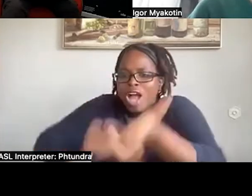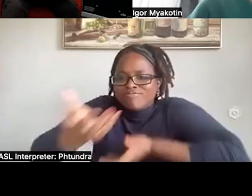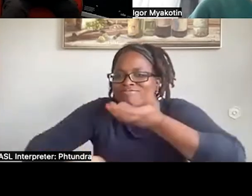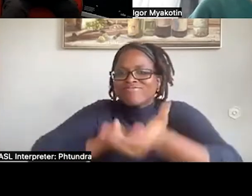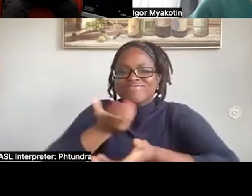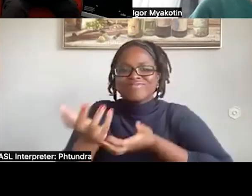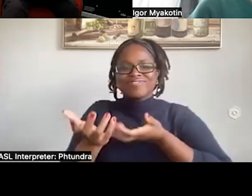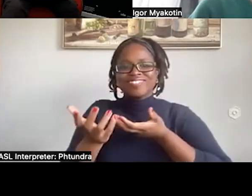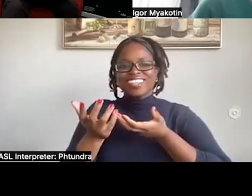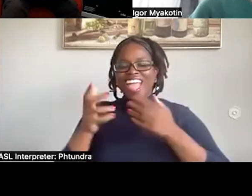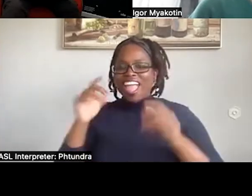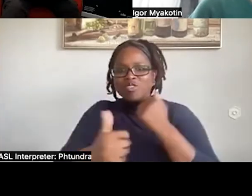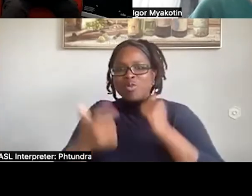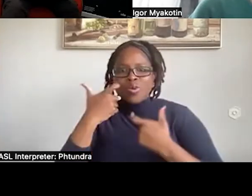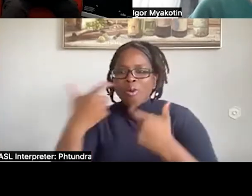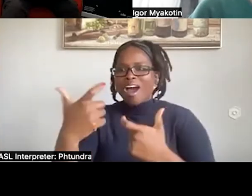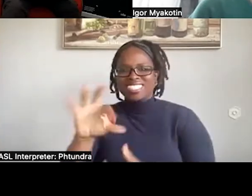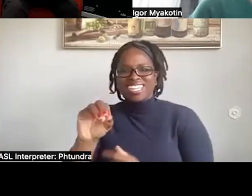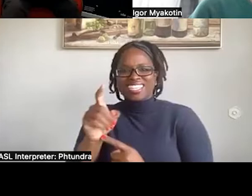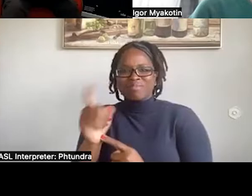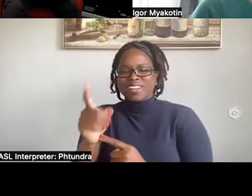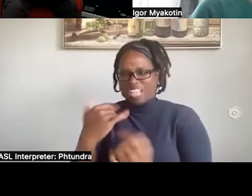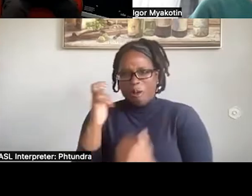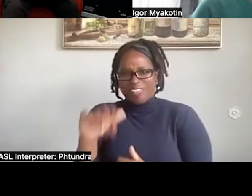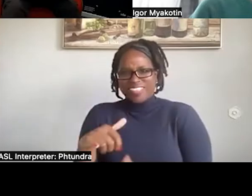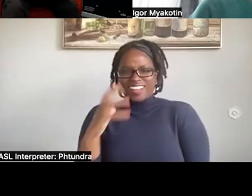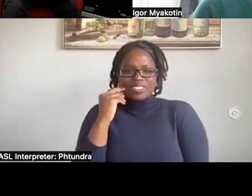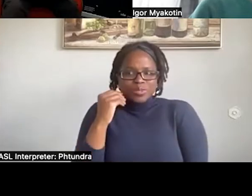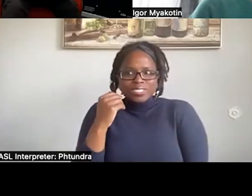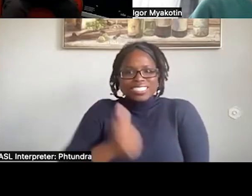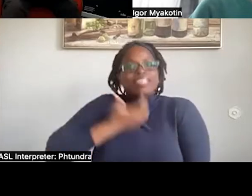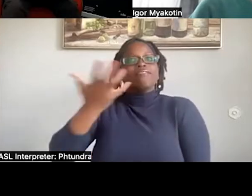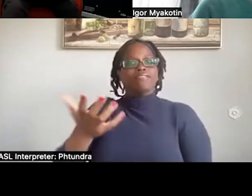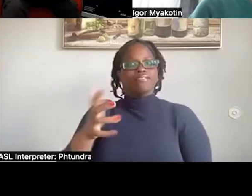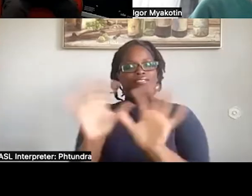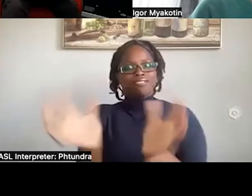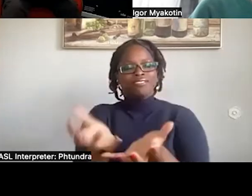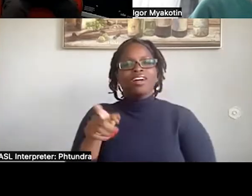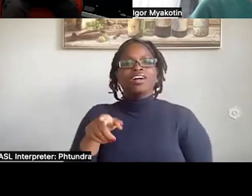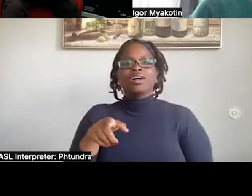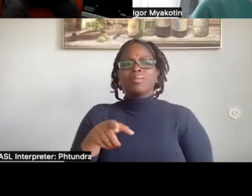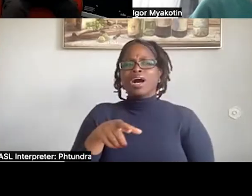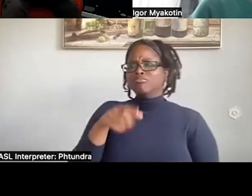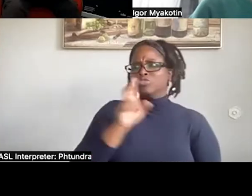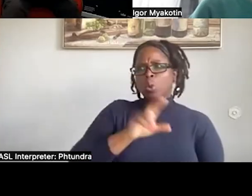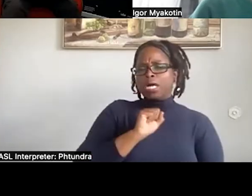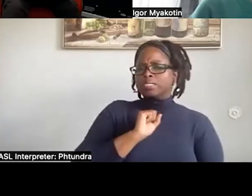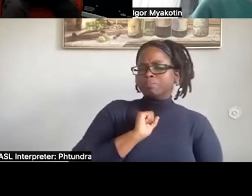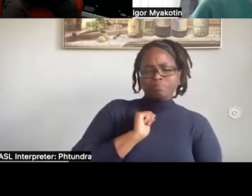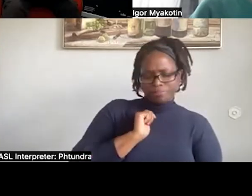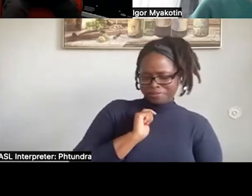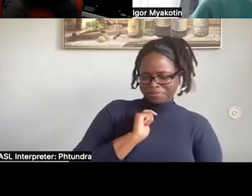in love with that person in 90 minutes. That's my job. That's what I know how to do. That's not how they do it. Right.